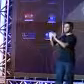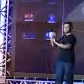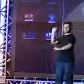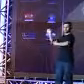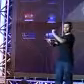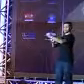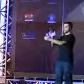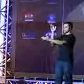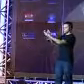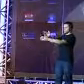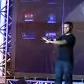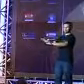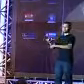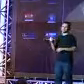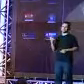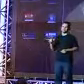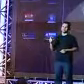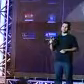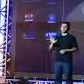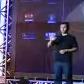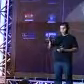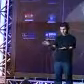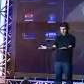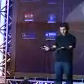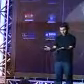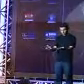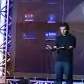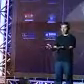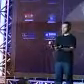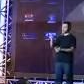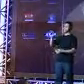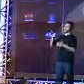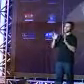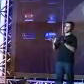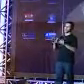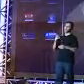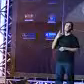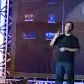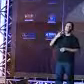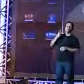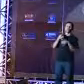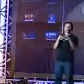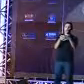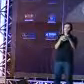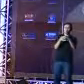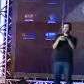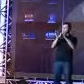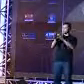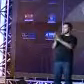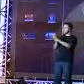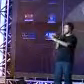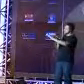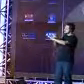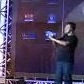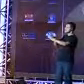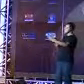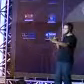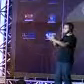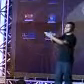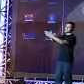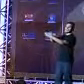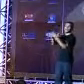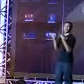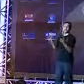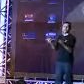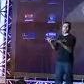something quite new. We're seeing the politicians attacking and trying to dismantle the practices of